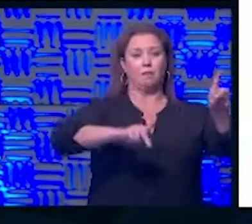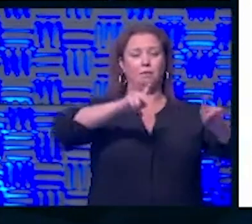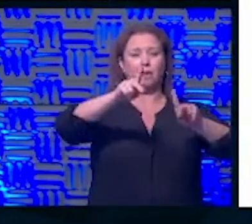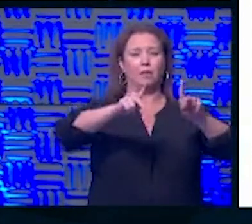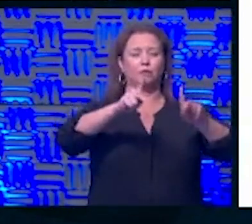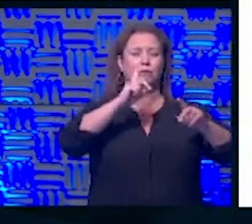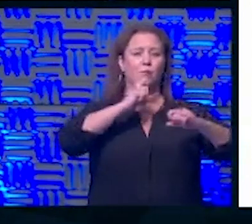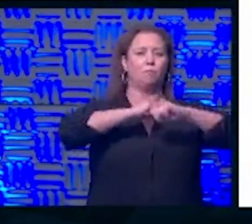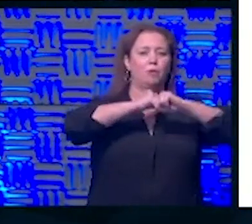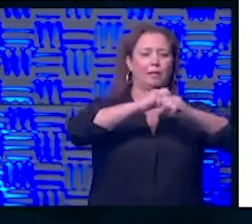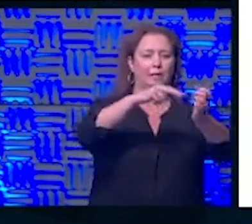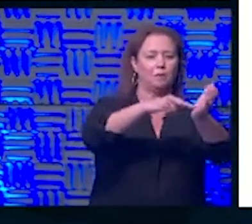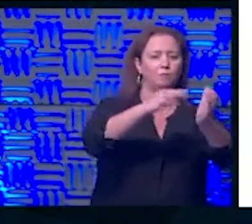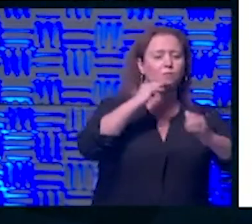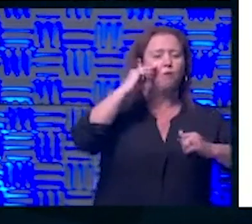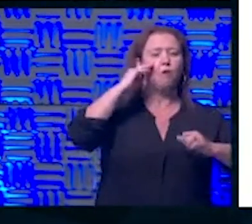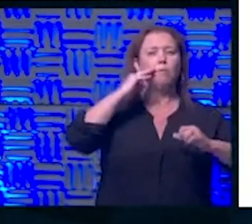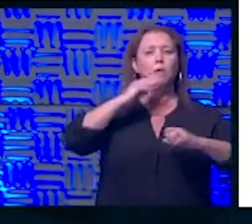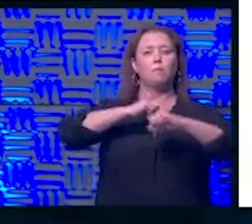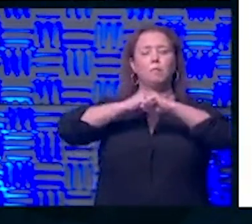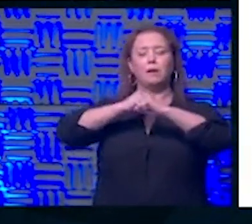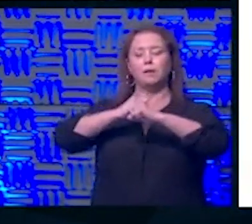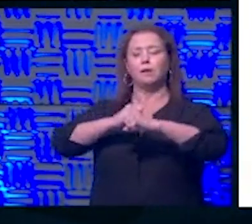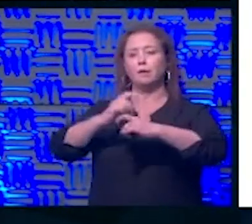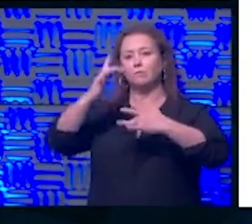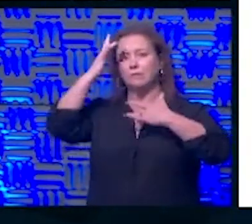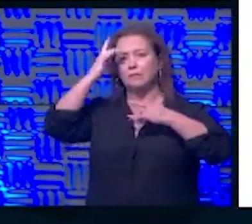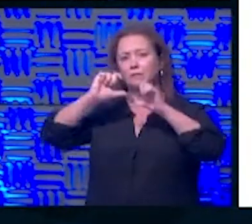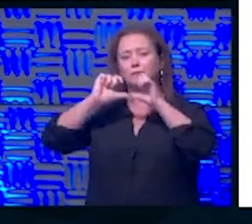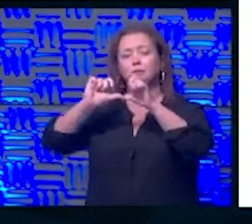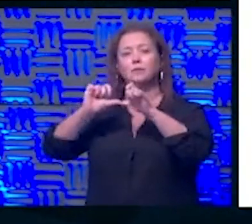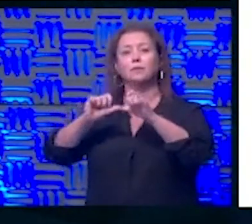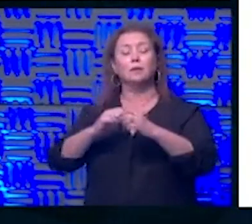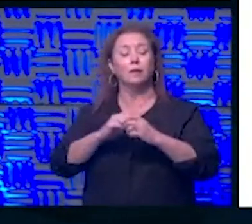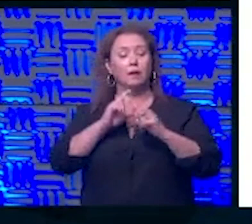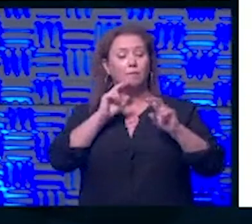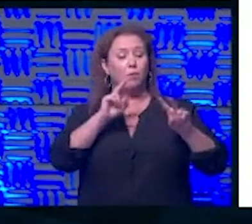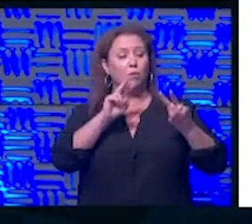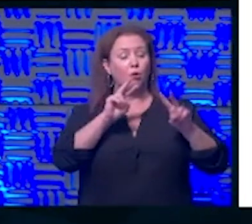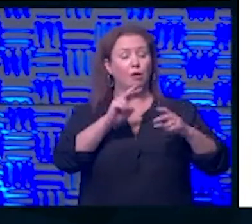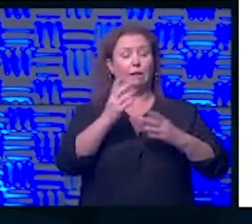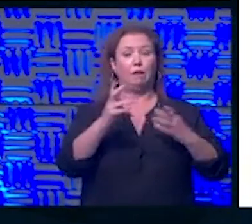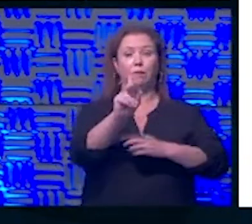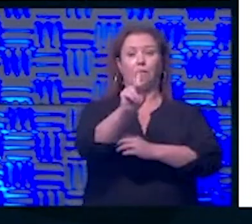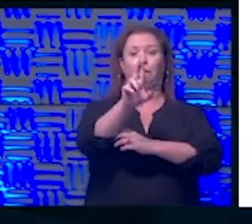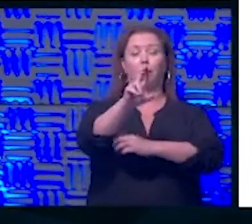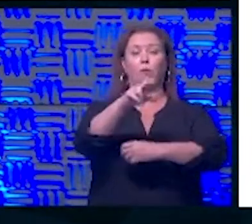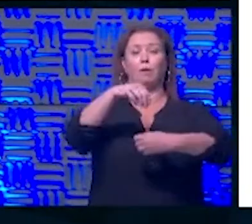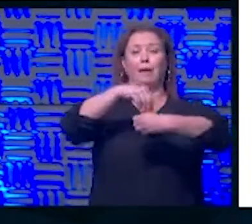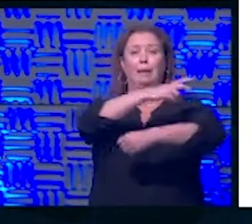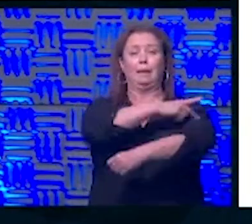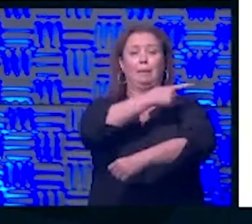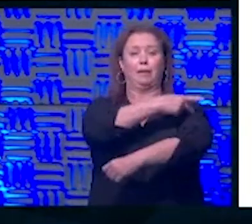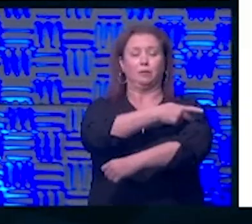long-term care or those with chronic disease. But, you know, it's interesting. If you look at our patient population as an inpatient, we probably are a